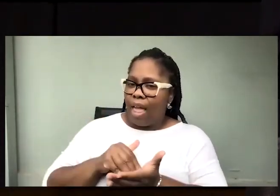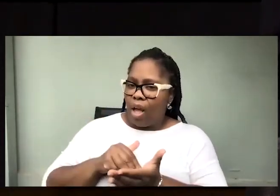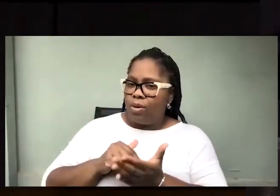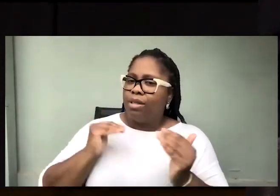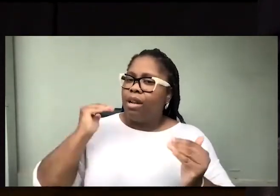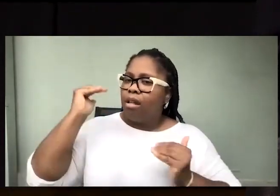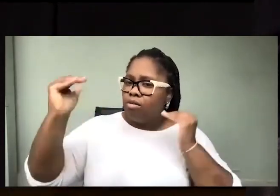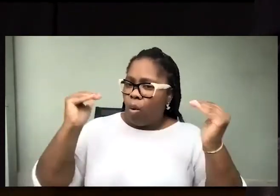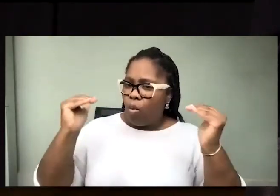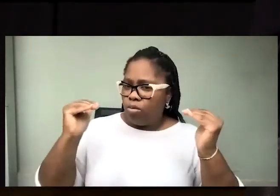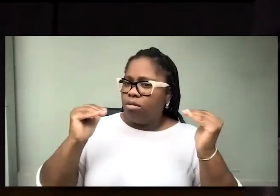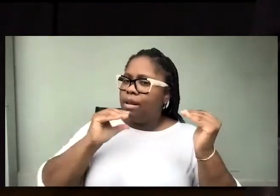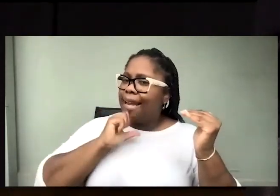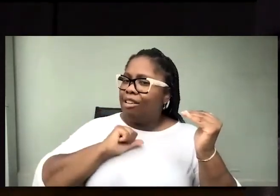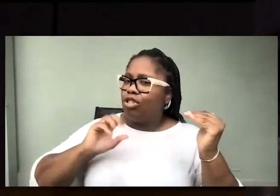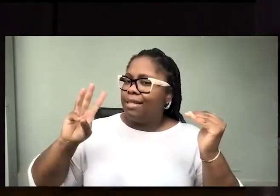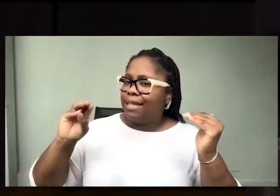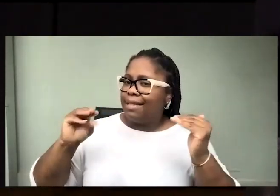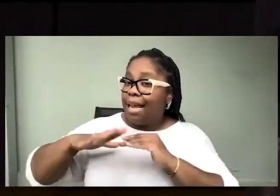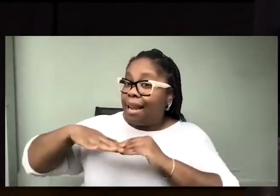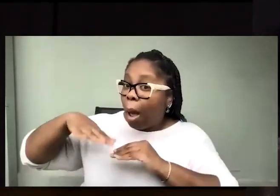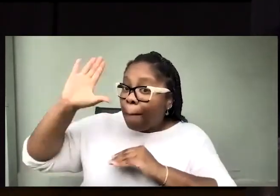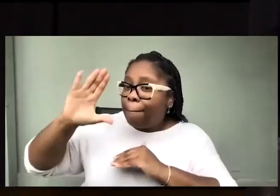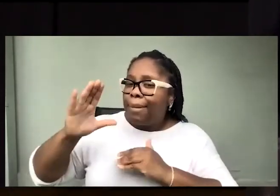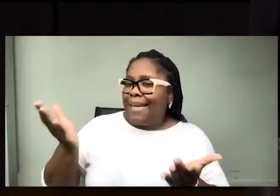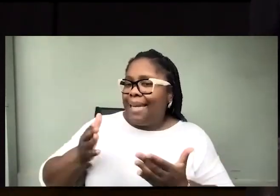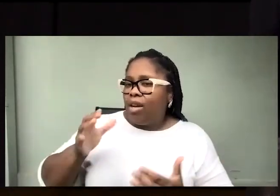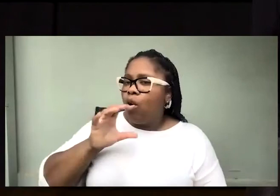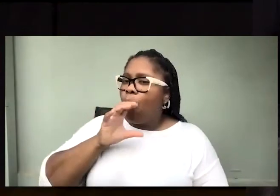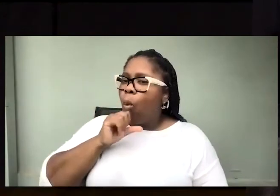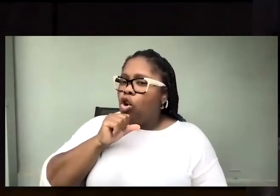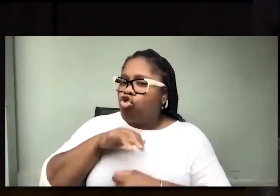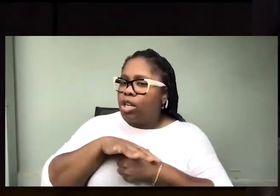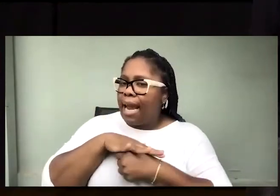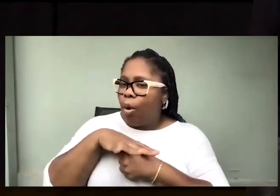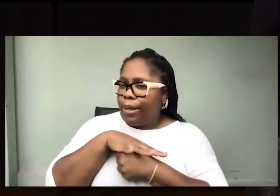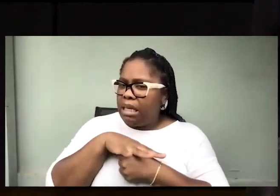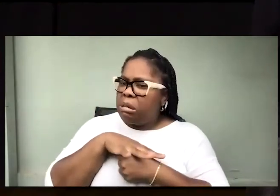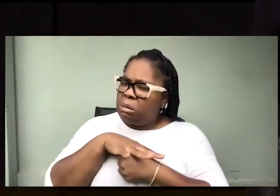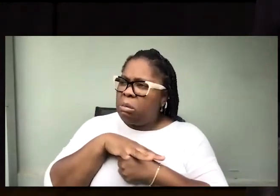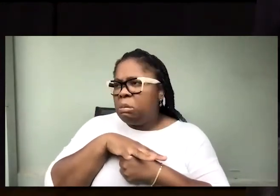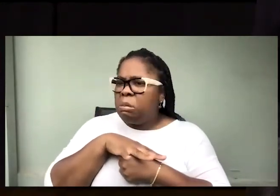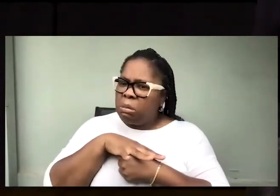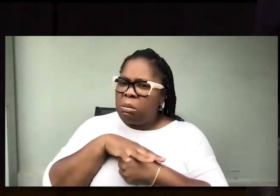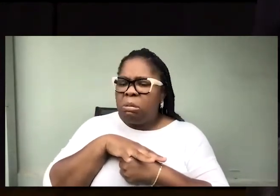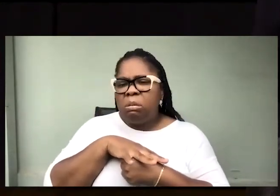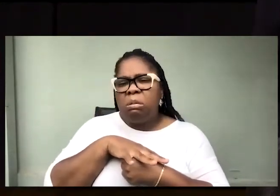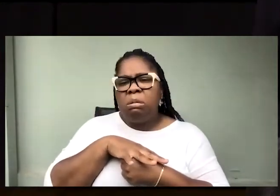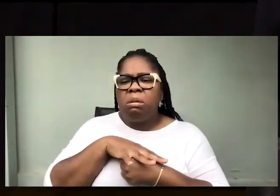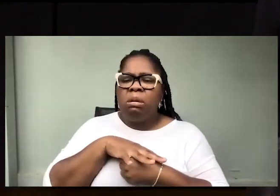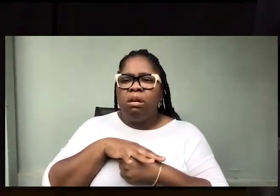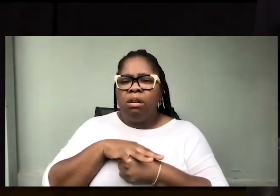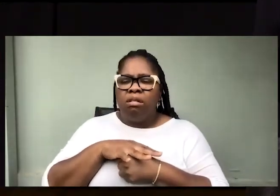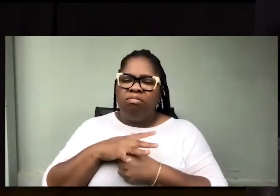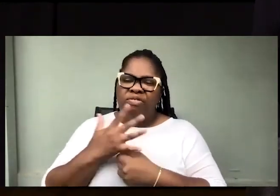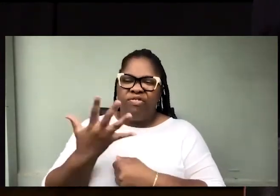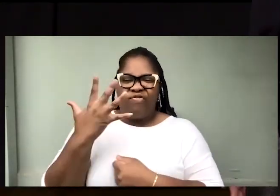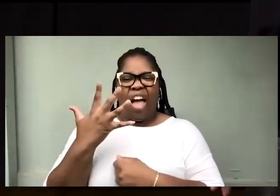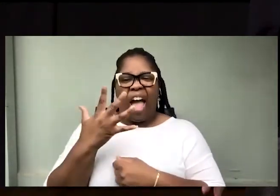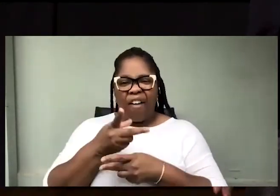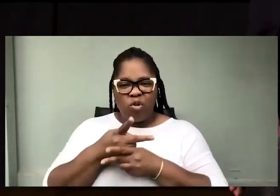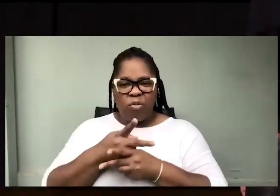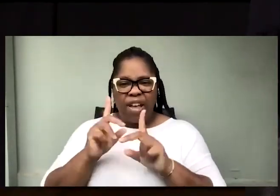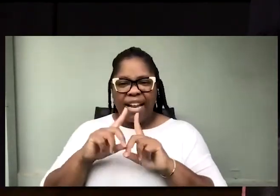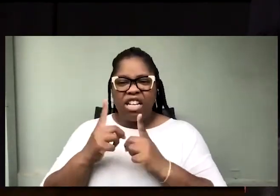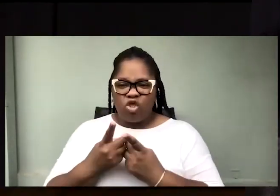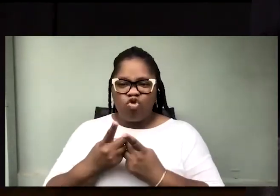adults age 60 and over here in Orange County. And they are roughly divided throughout the 5 supervisorial